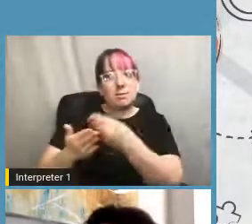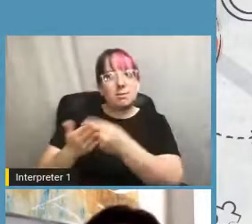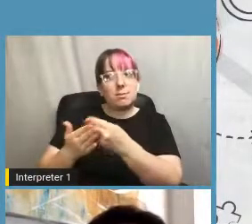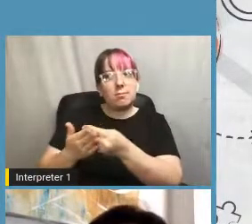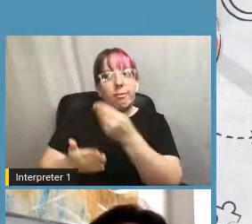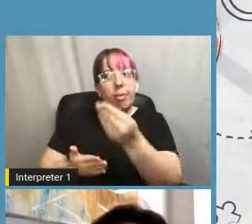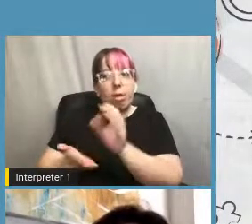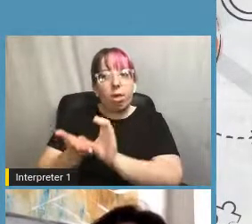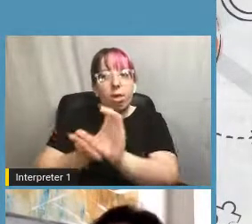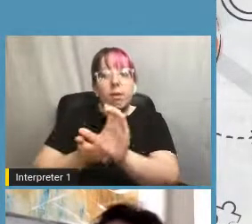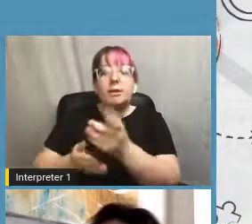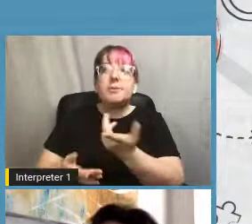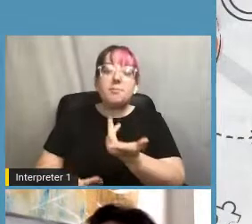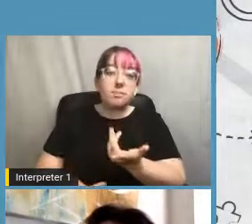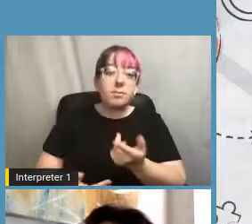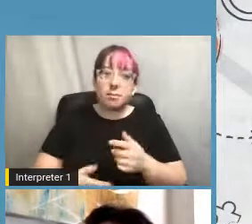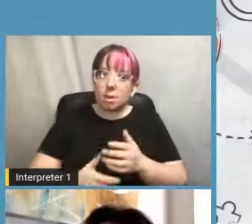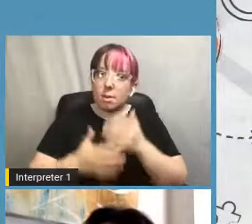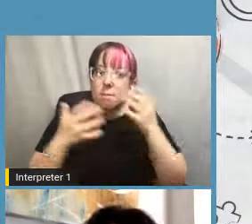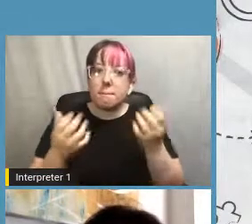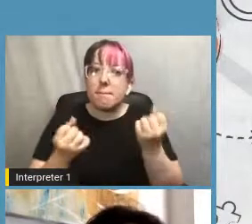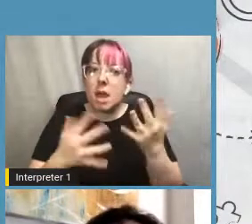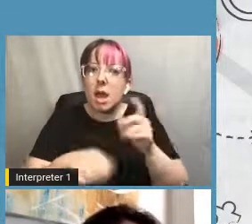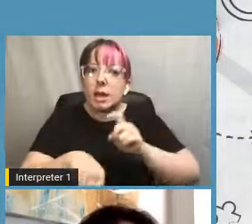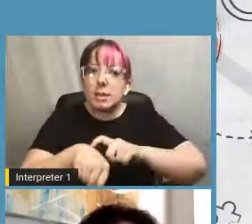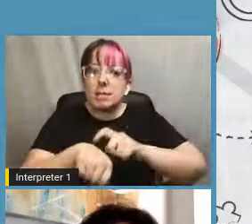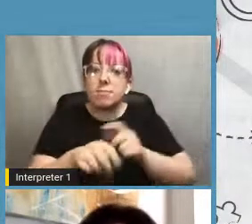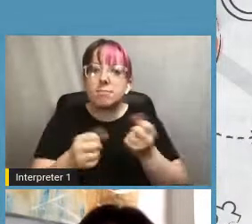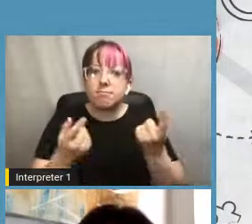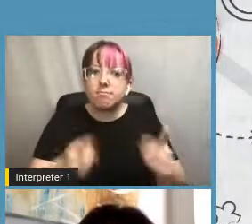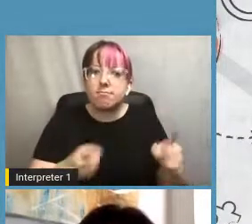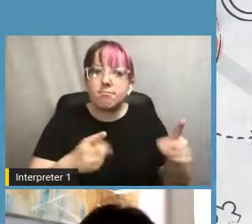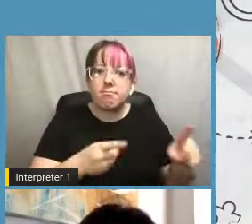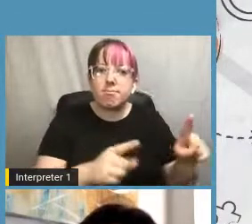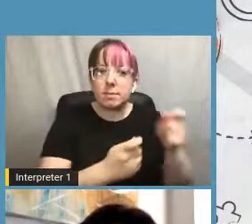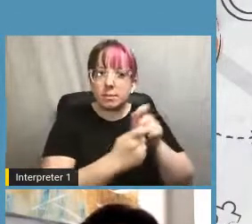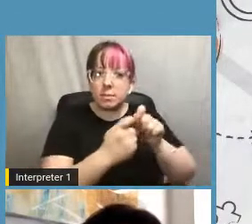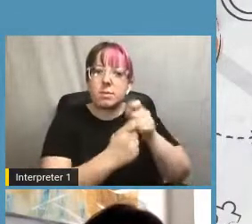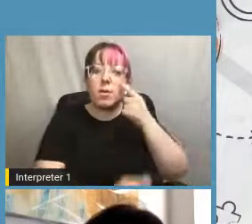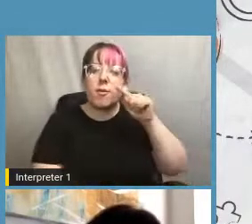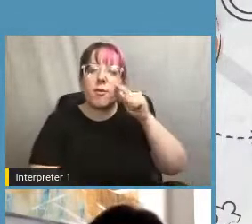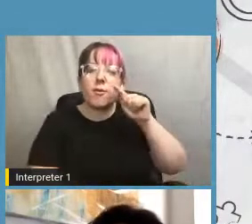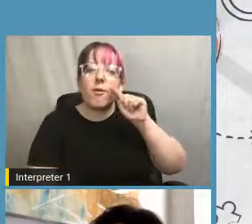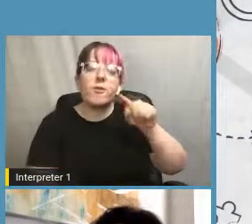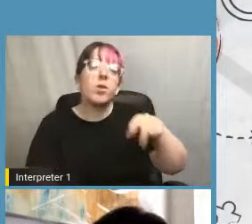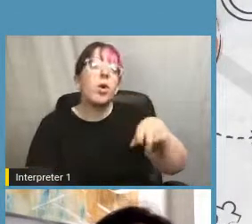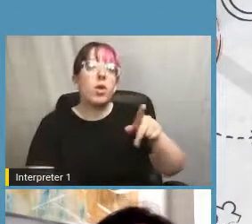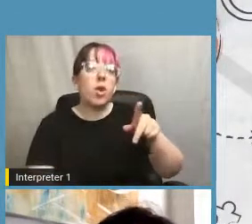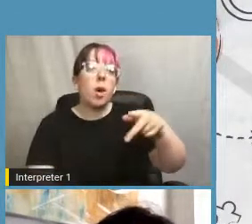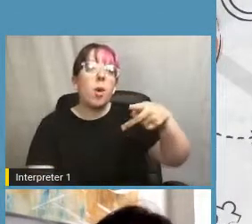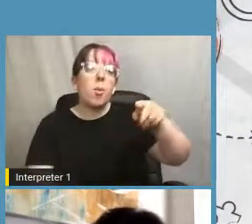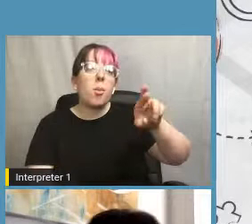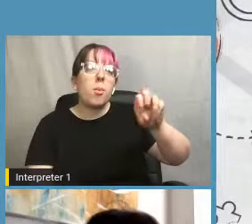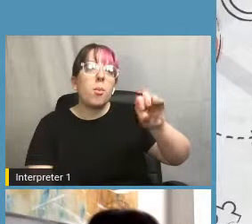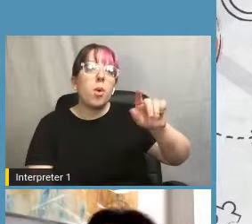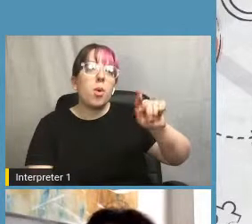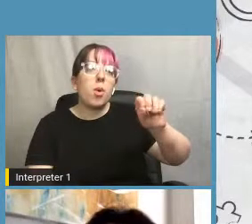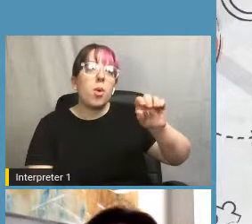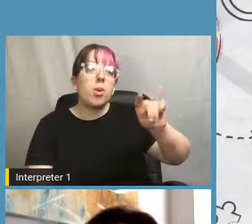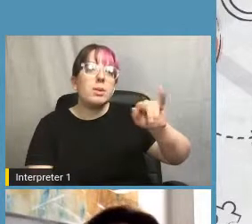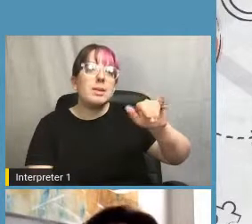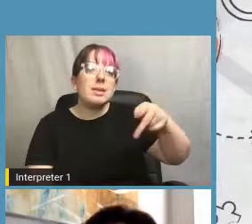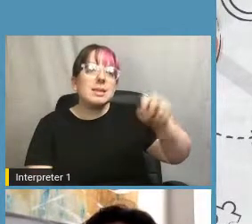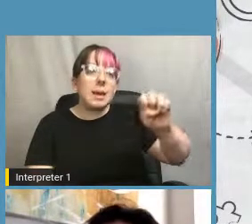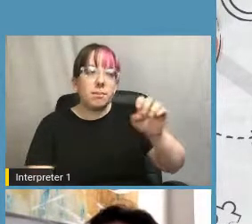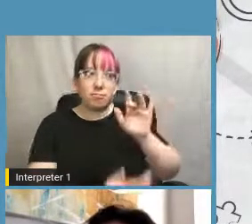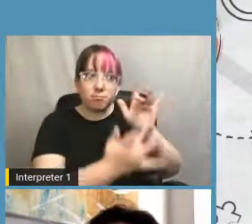ideas of how to present. And I've had this happen where I had this idea specifically for the Poppy prototype, and talking to an IT person I knew, and they were